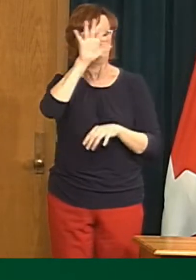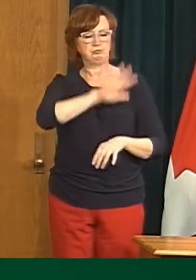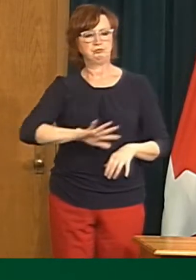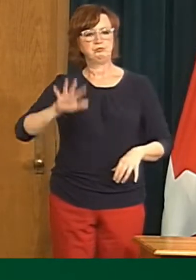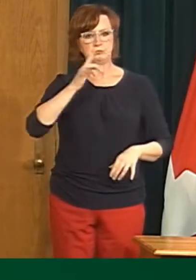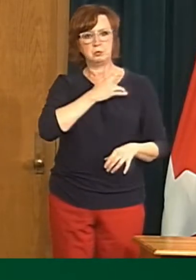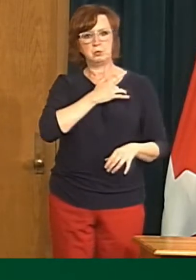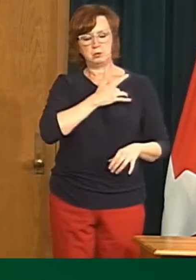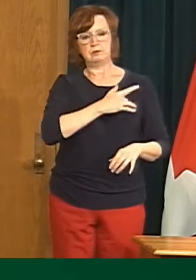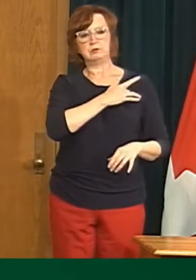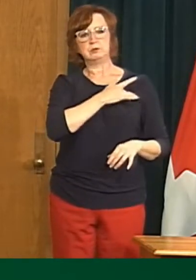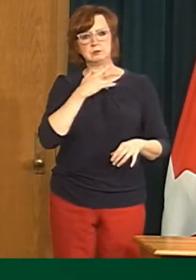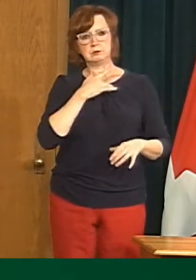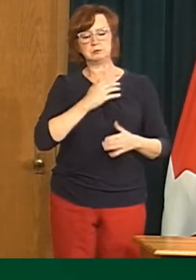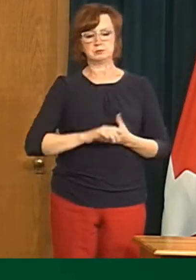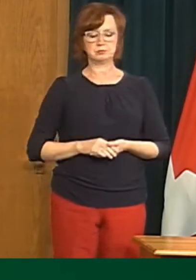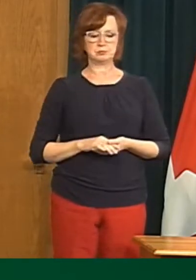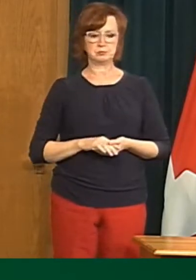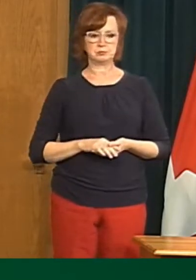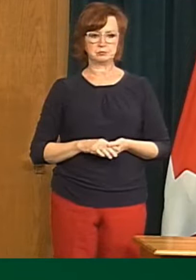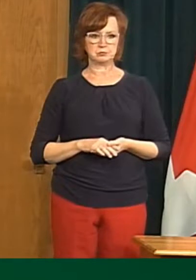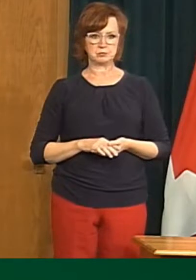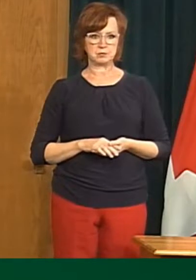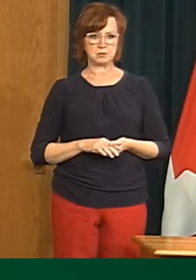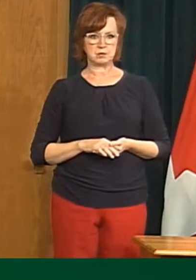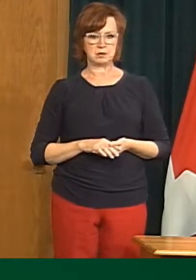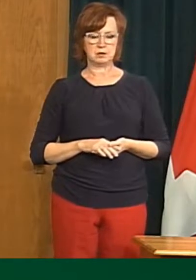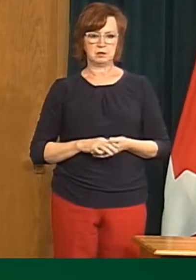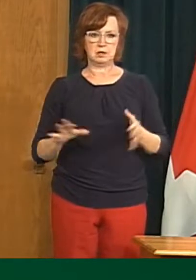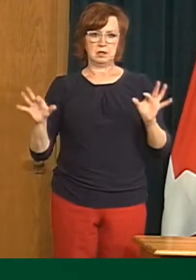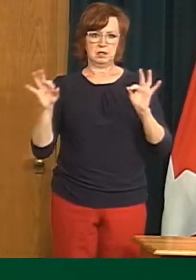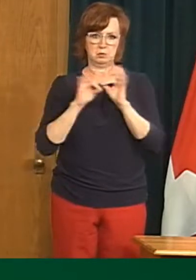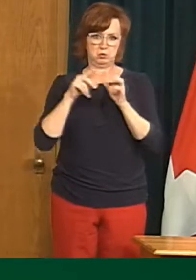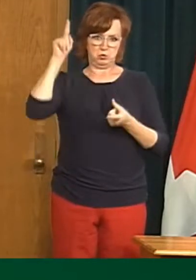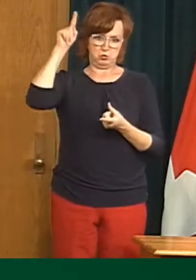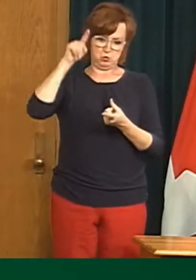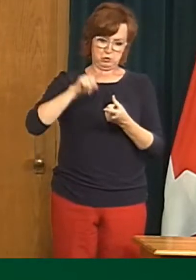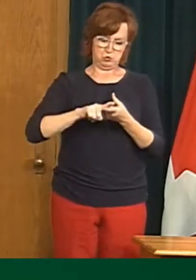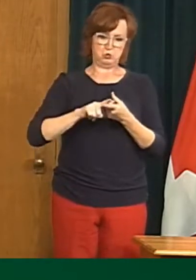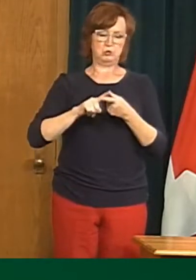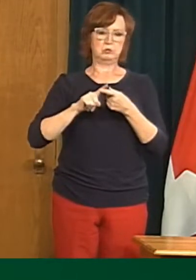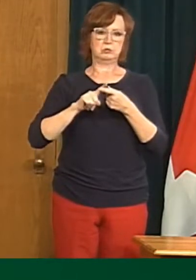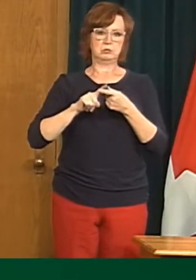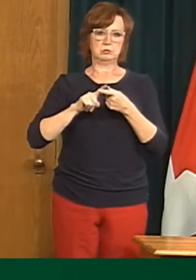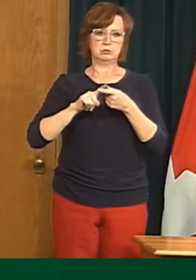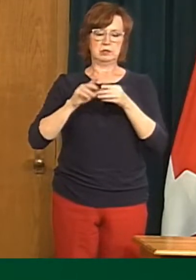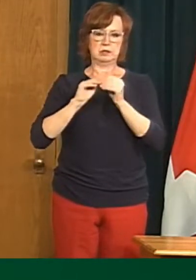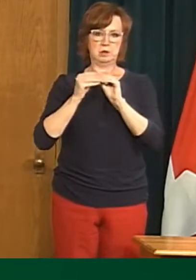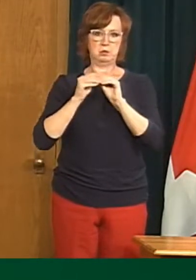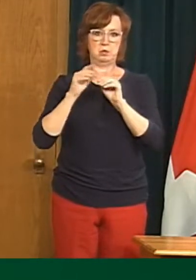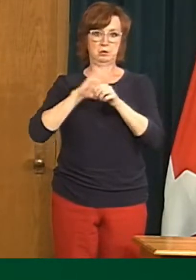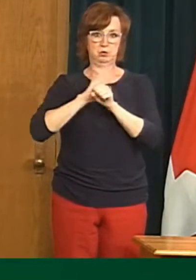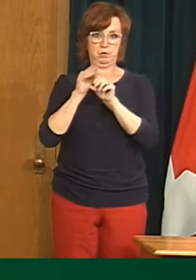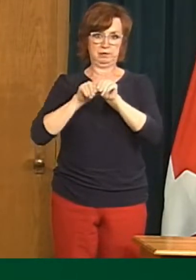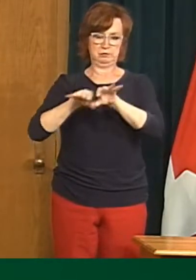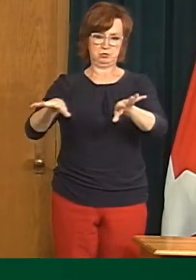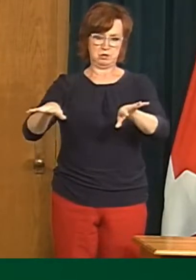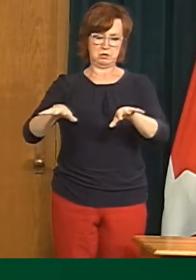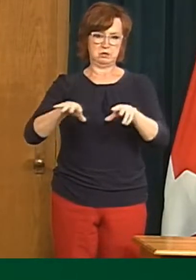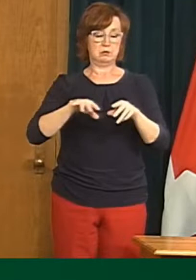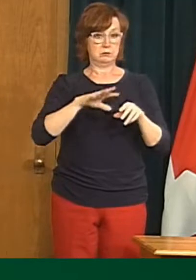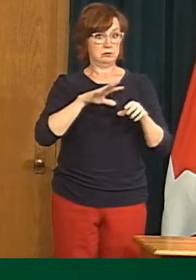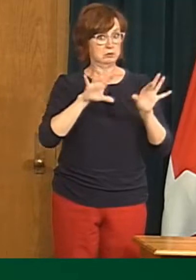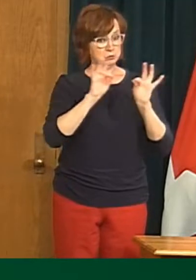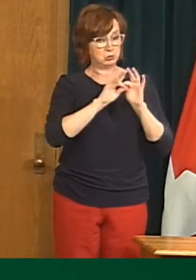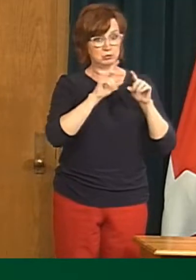address some of these outbreaks that we have had, and to train, quite frankly, our staff in the proper handling of the